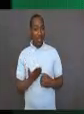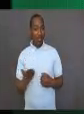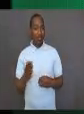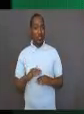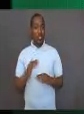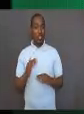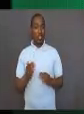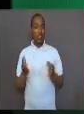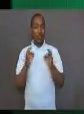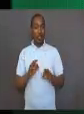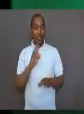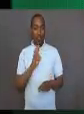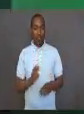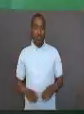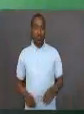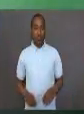necessary.